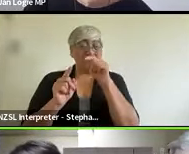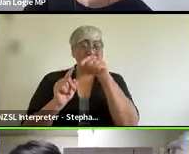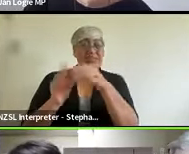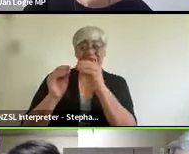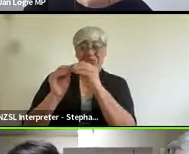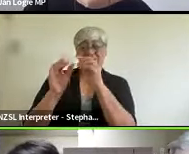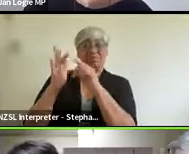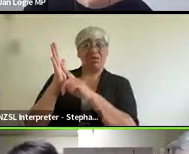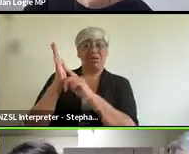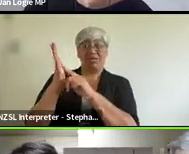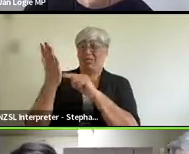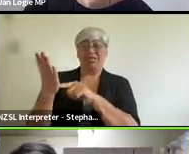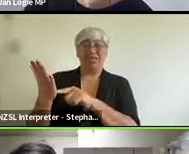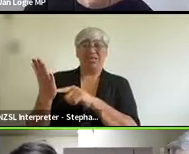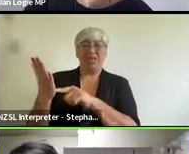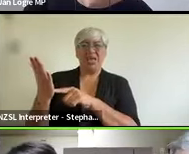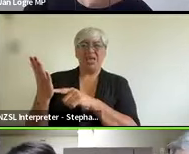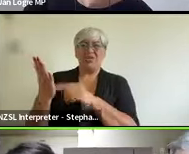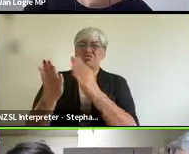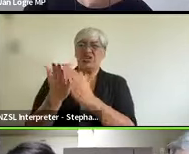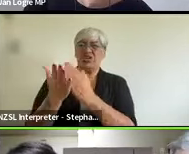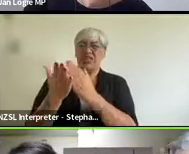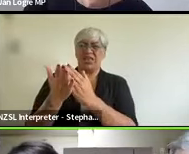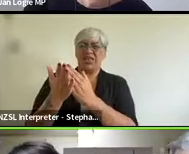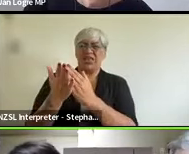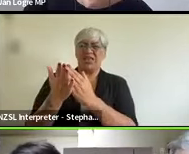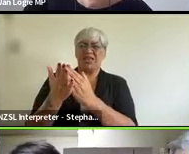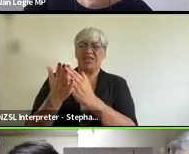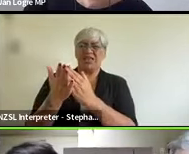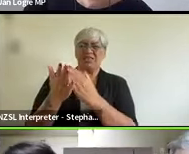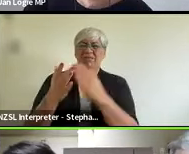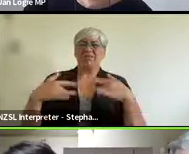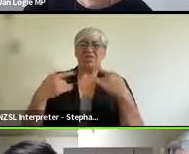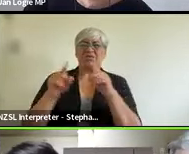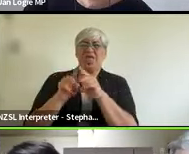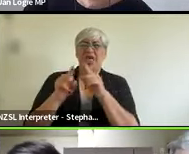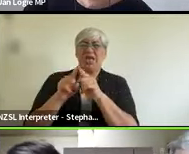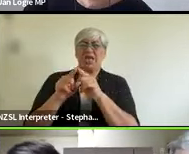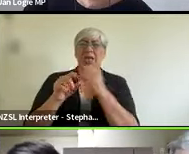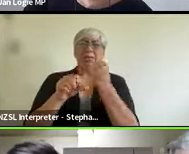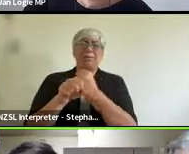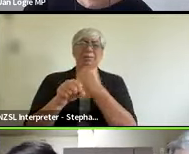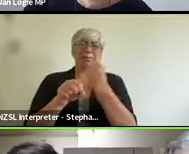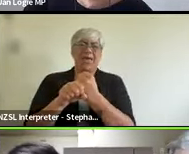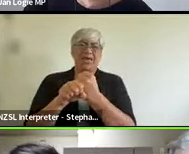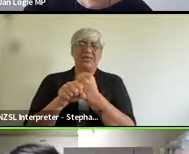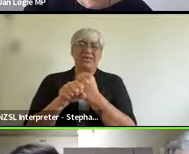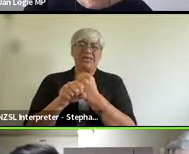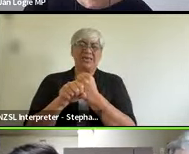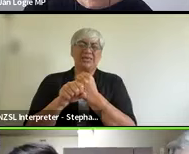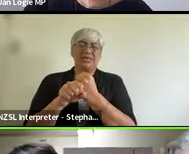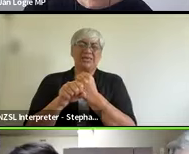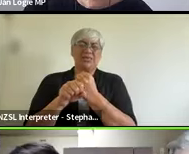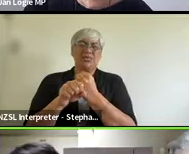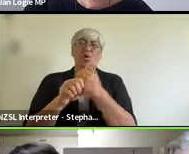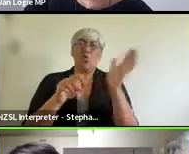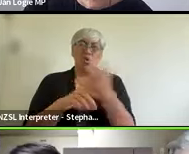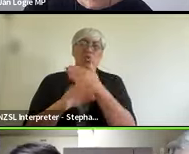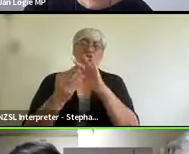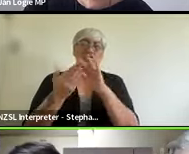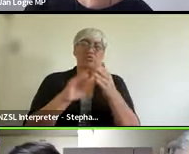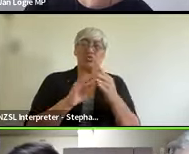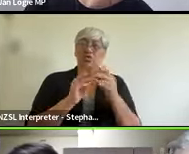responsibility for making society back